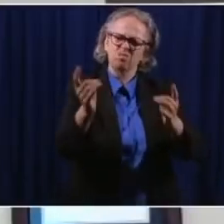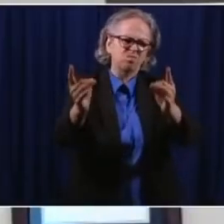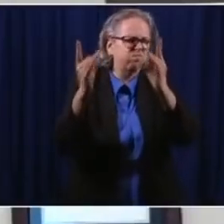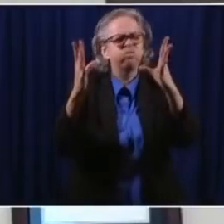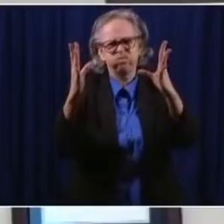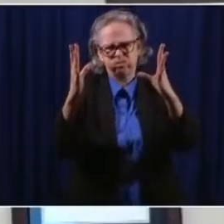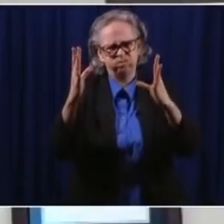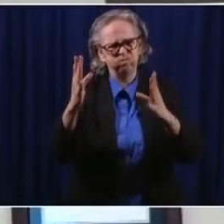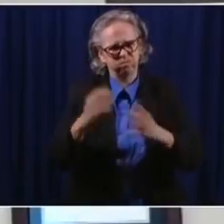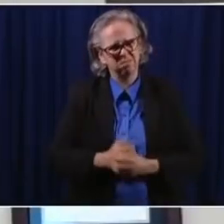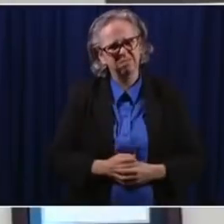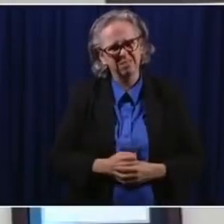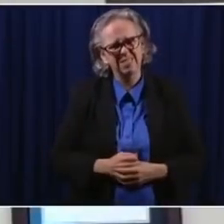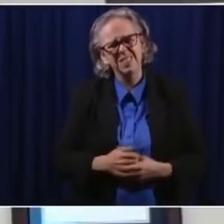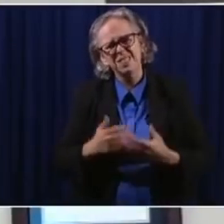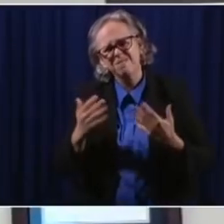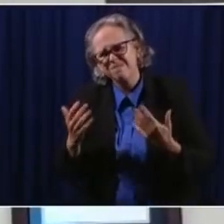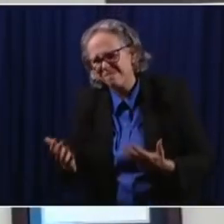You talked about